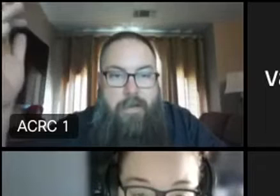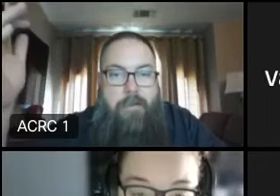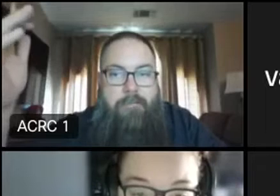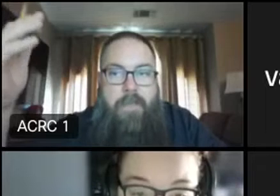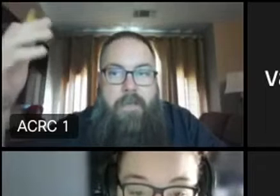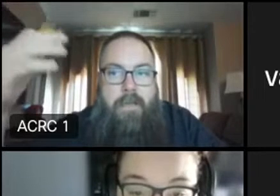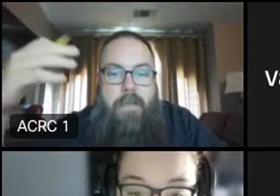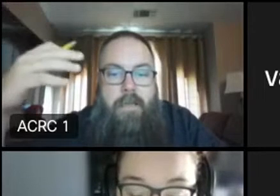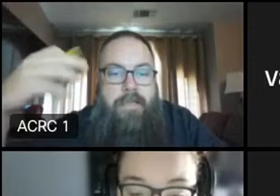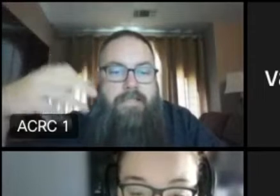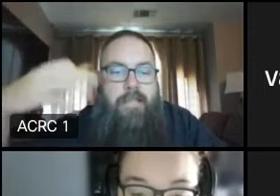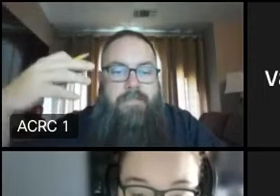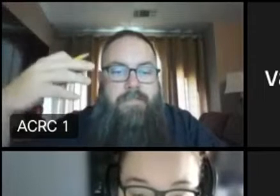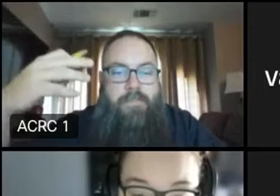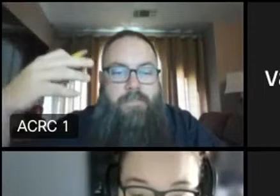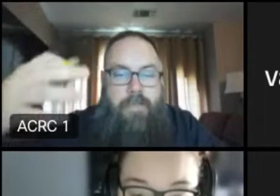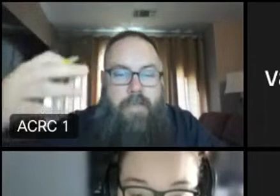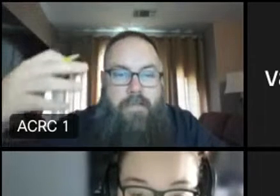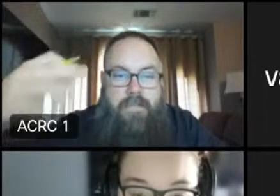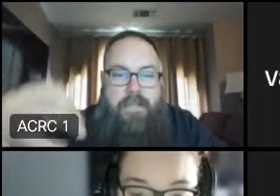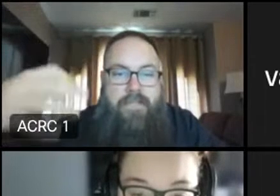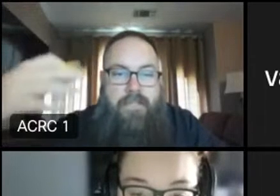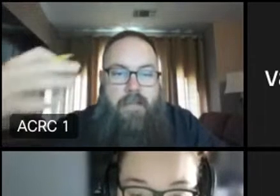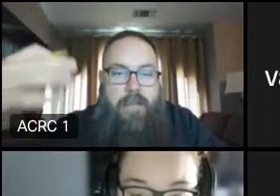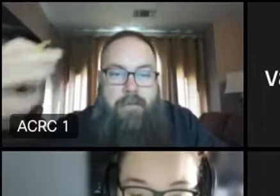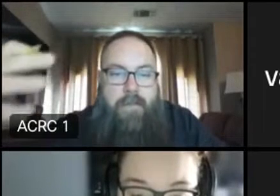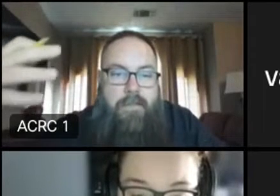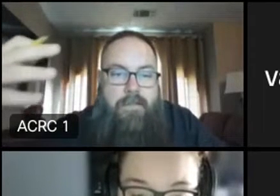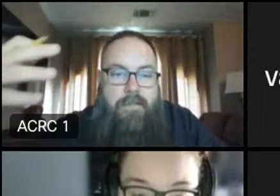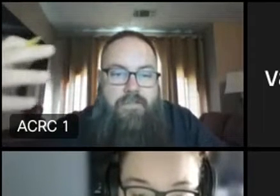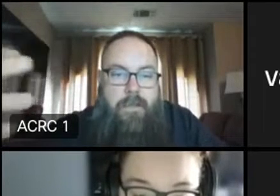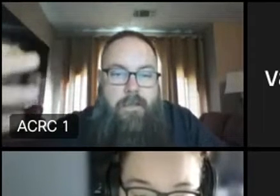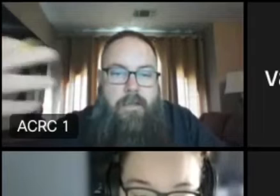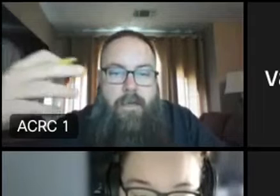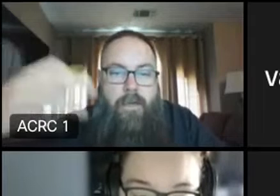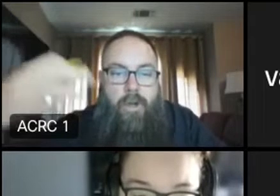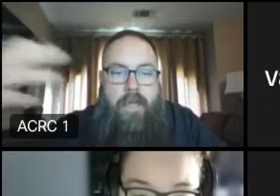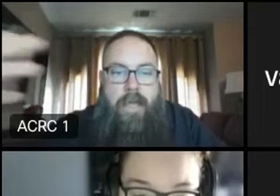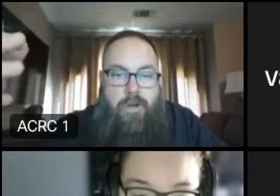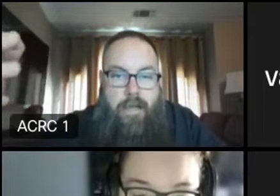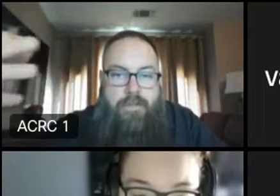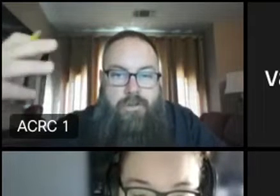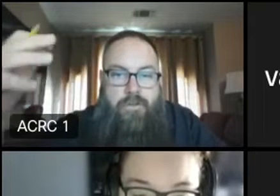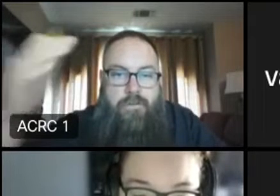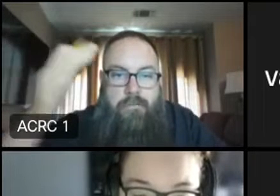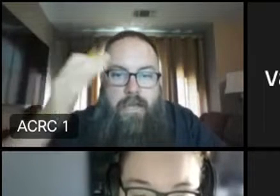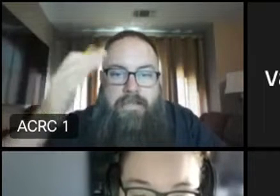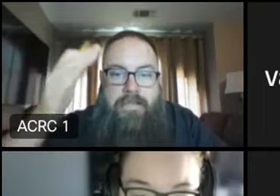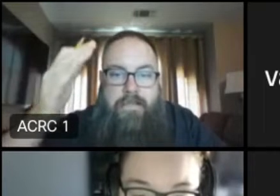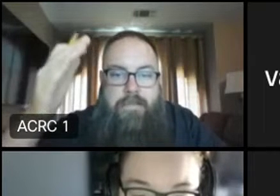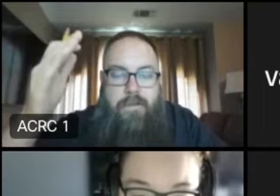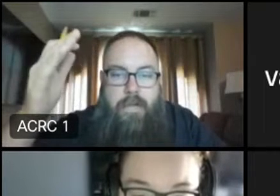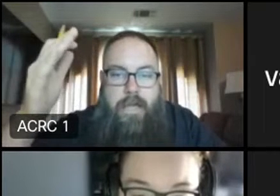services or not. It seems prudent to me in the discussions that I've been having this week that we look at trying to,